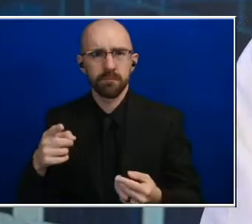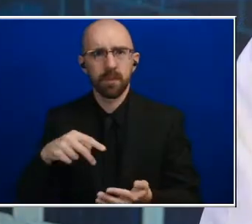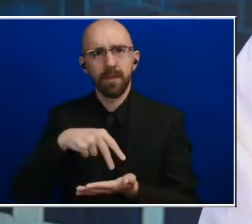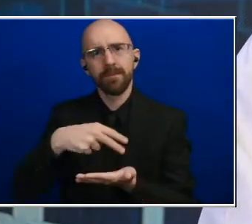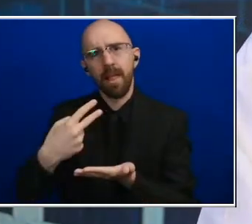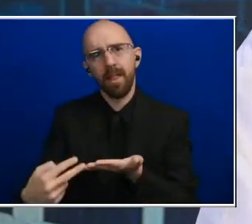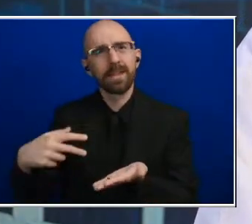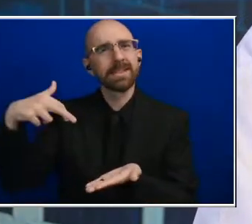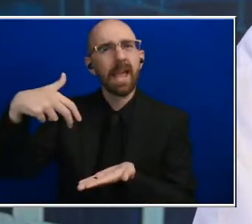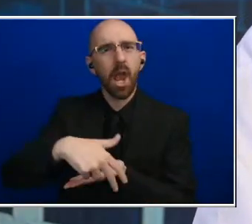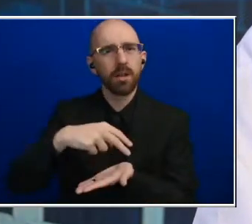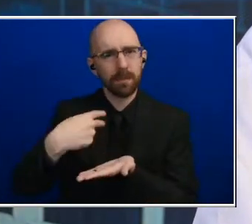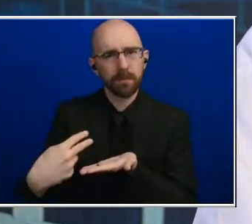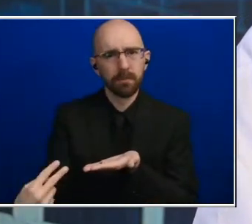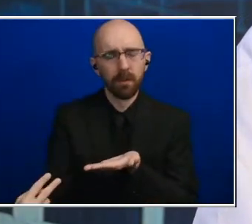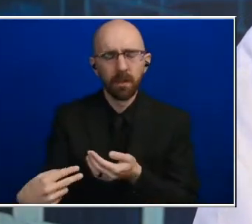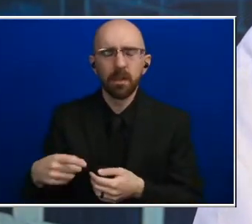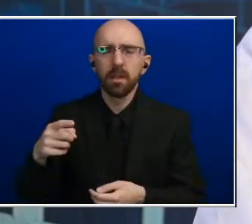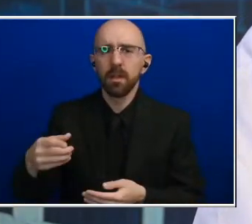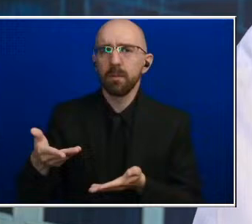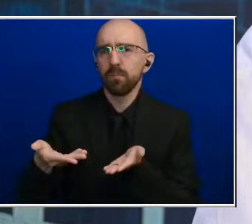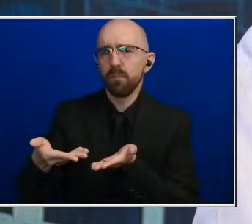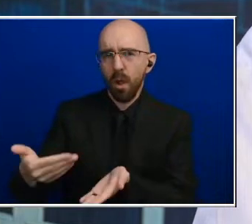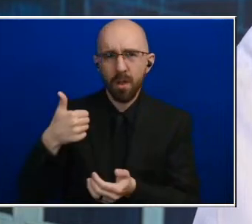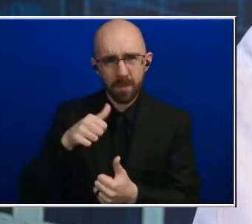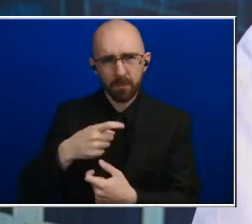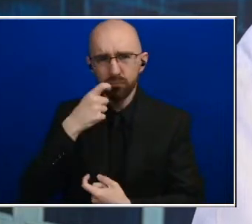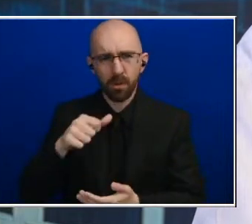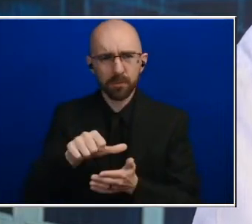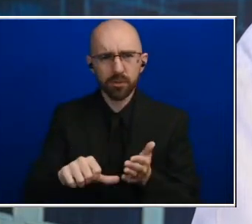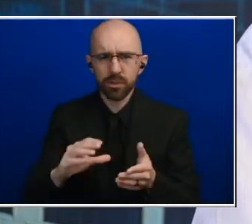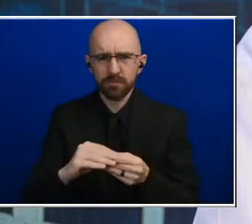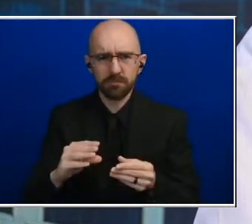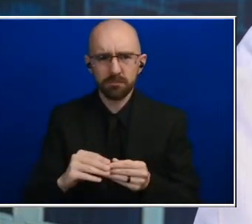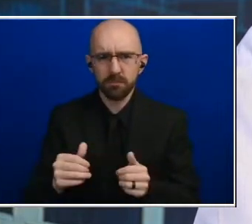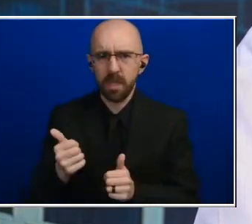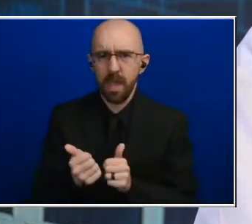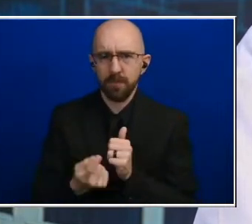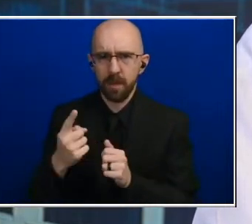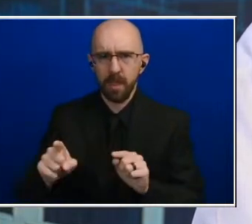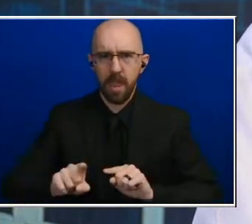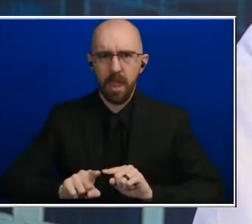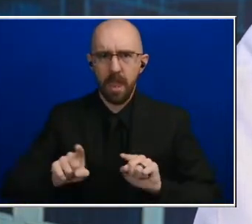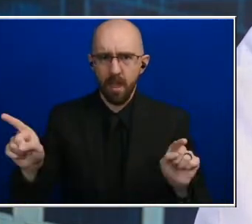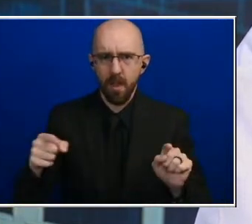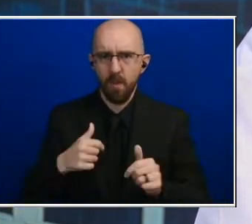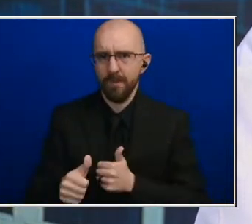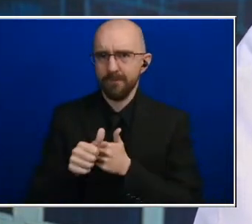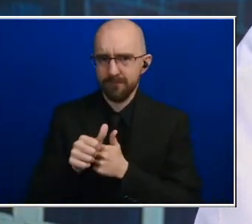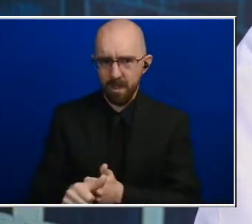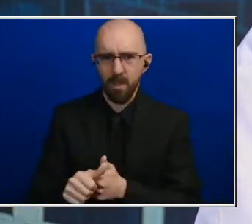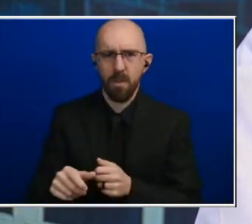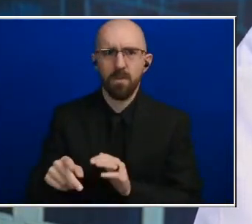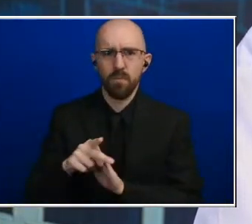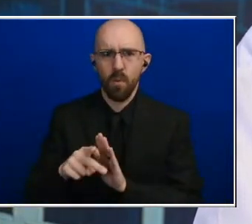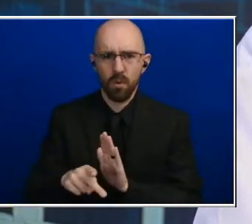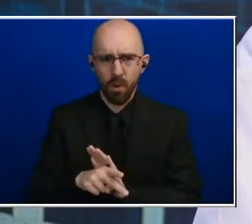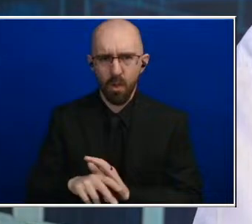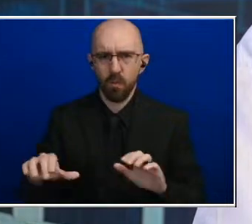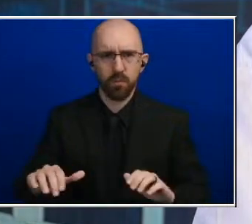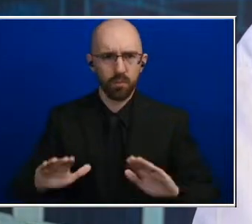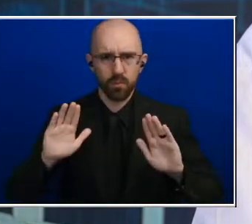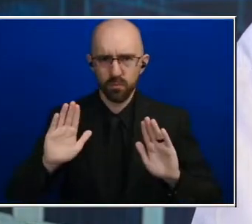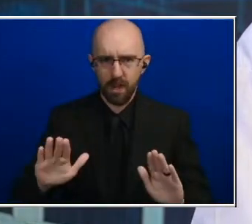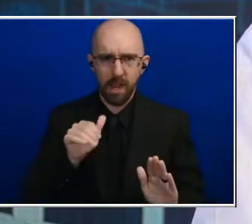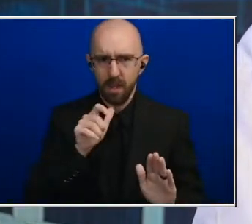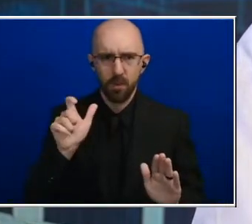brought in. I remember the trauma surgeon saying, "Everybody out. We follow the protocol. We do great. I don't need a lot of advice